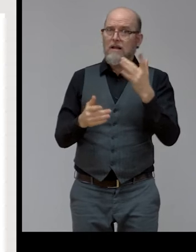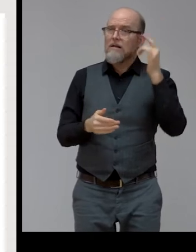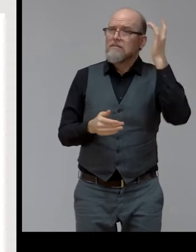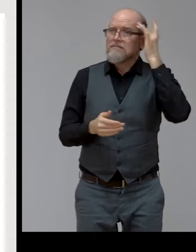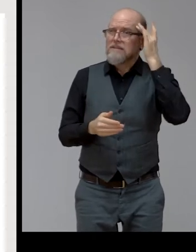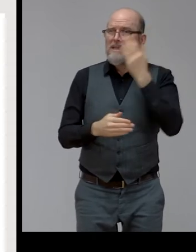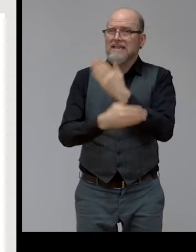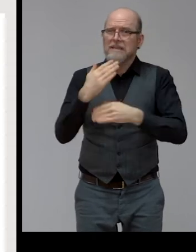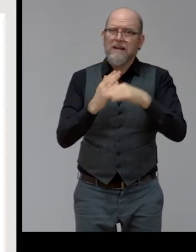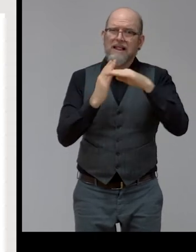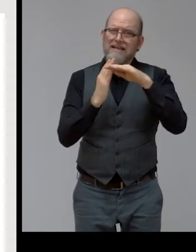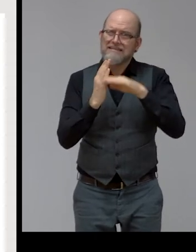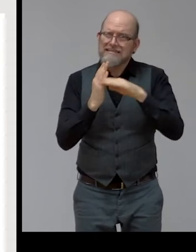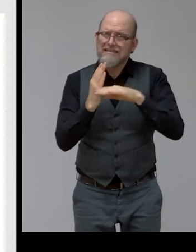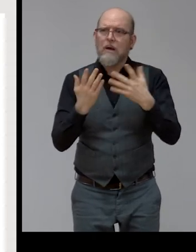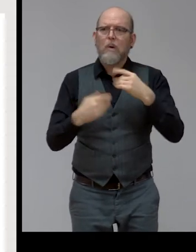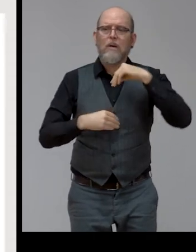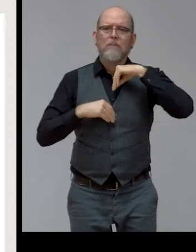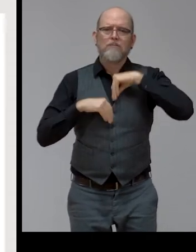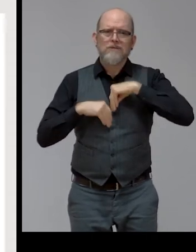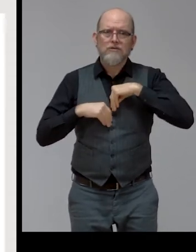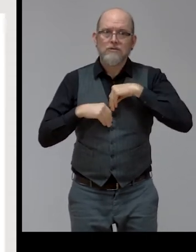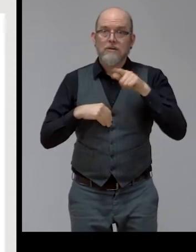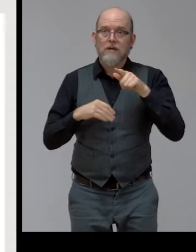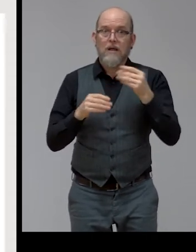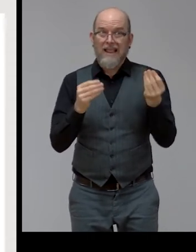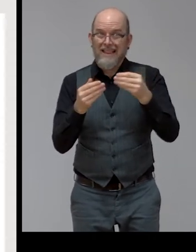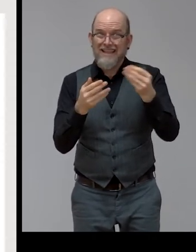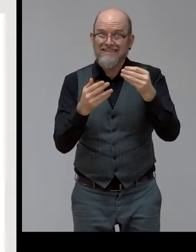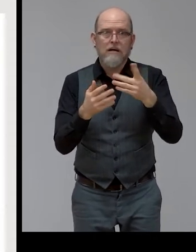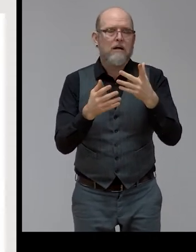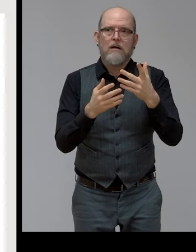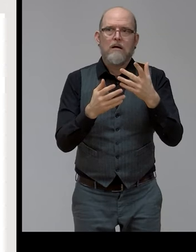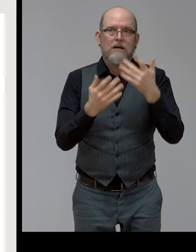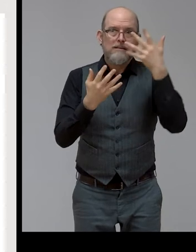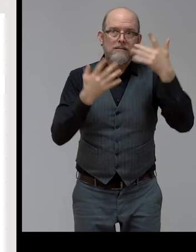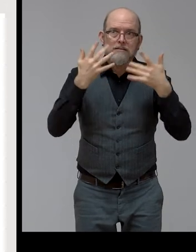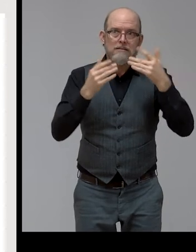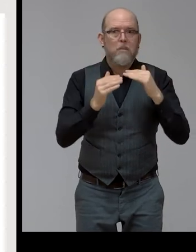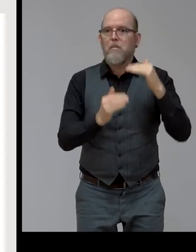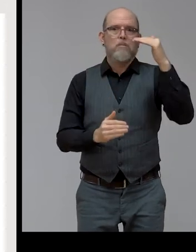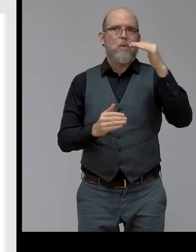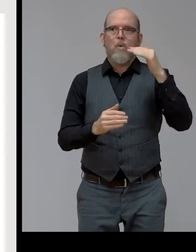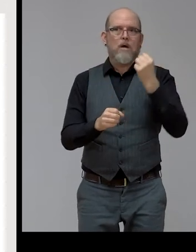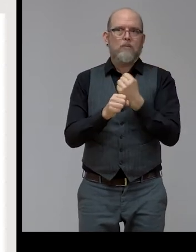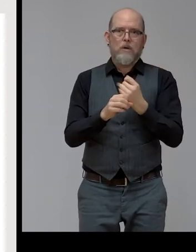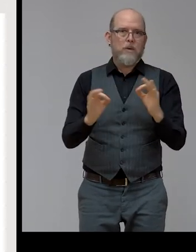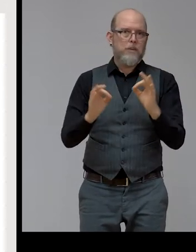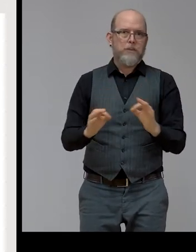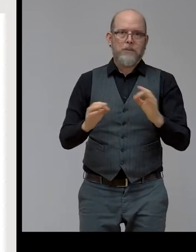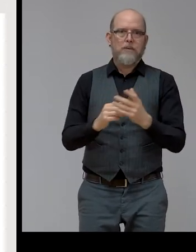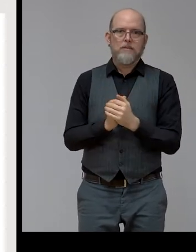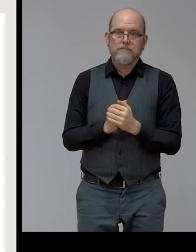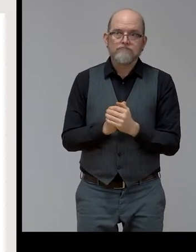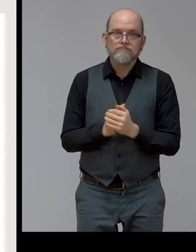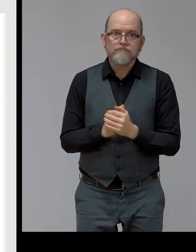psychological disabilities, the numbers are more critical. So sometimes the problem is the